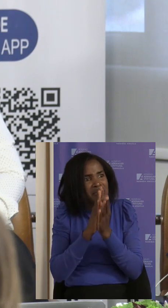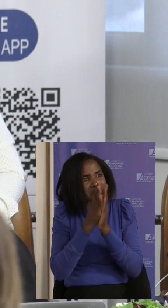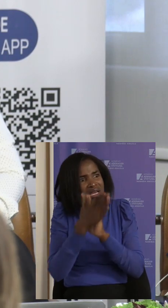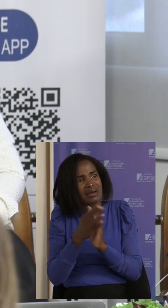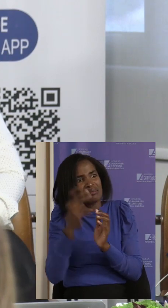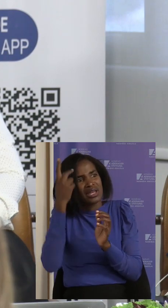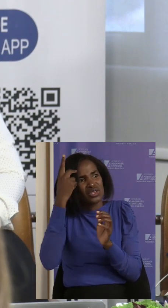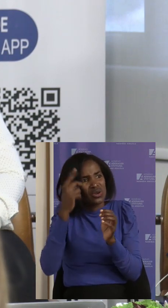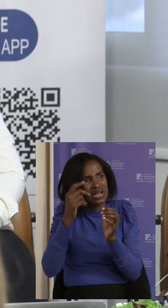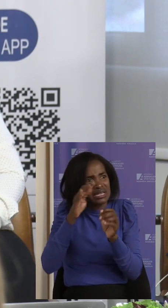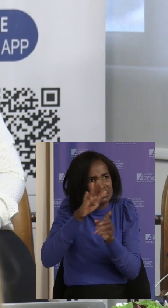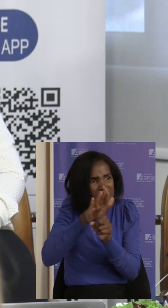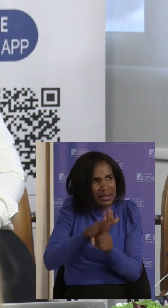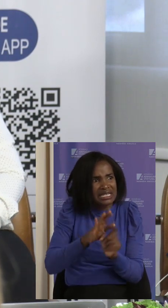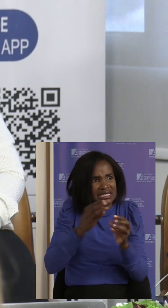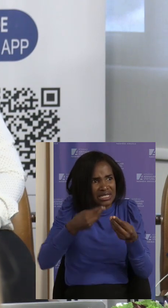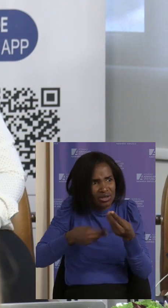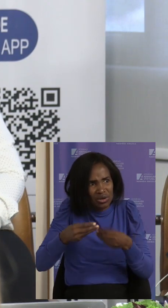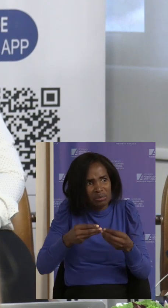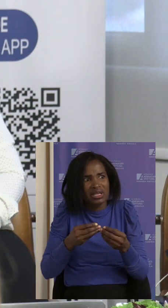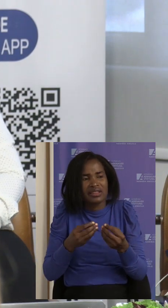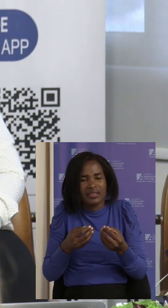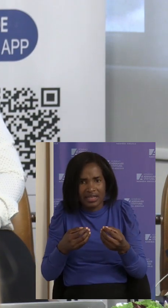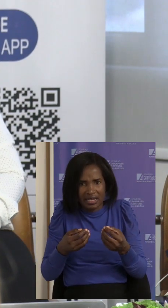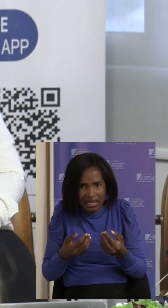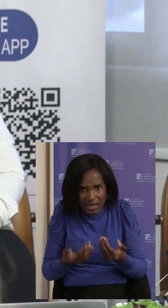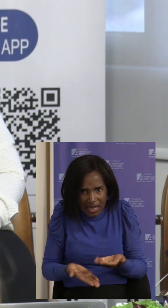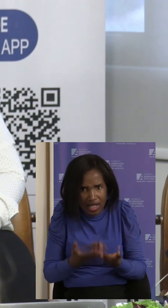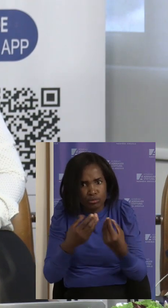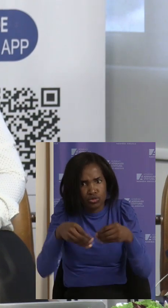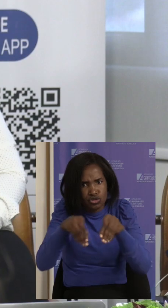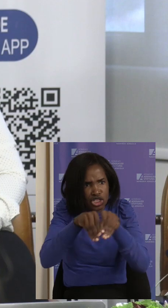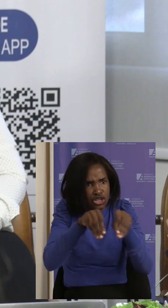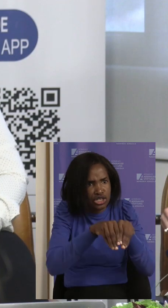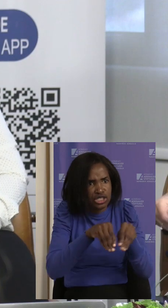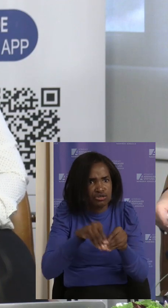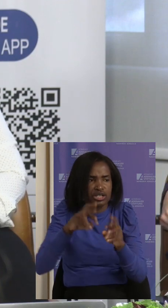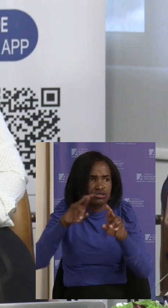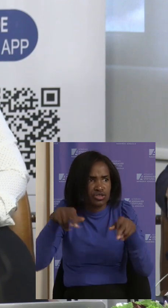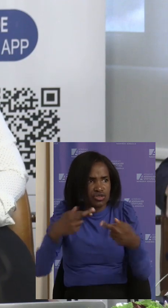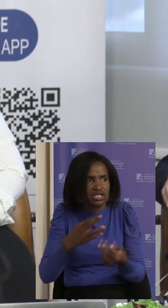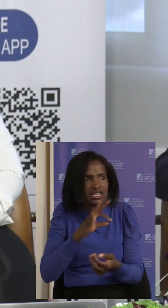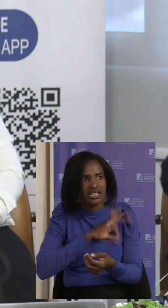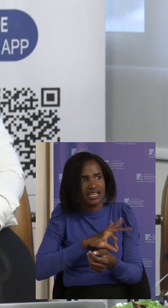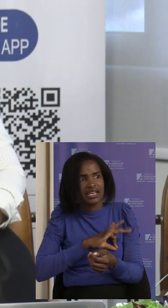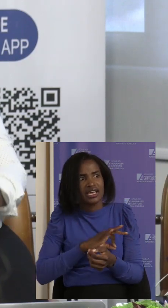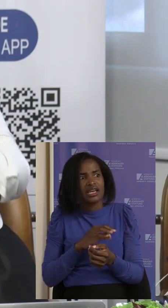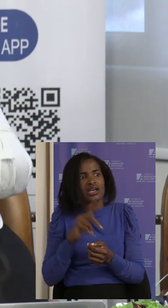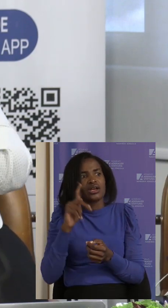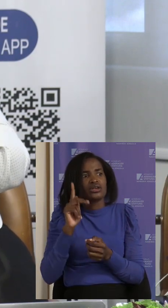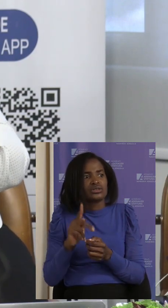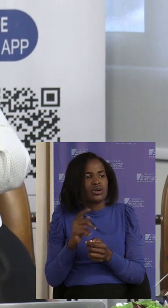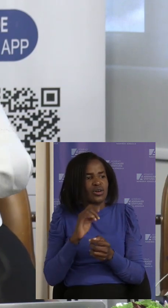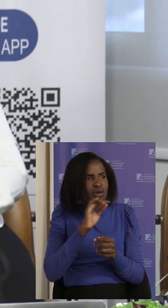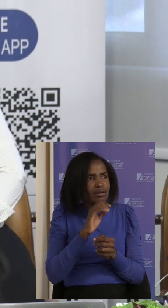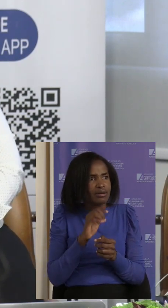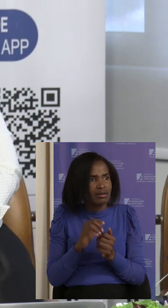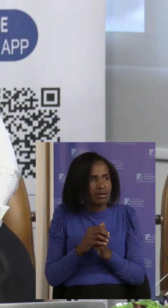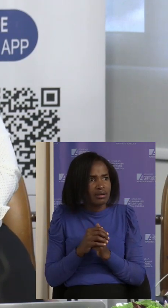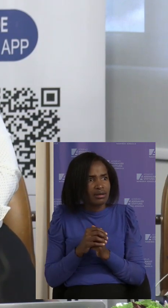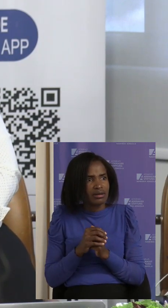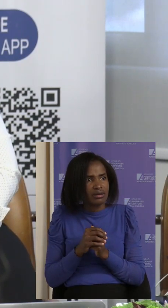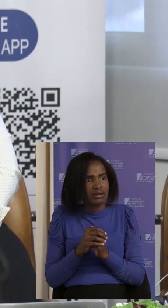knowledge-based economy that can generate resources and income. So we have to keep that in mind, that